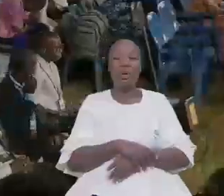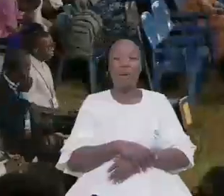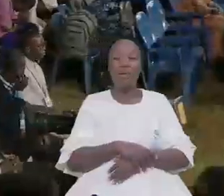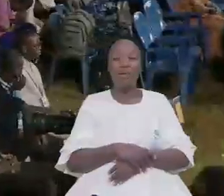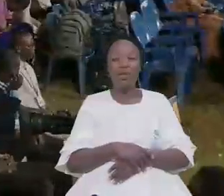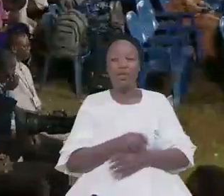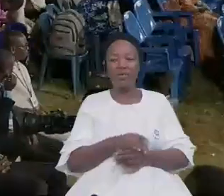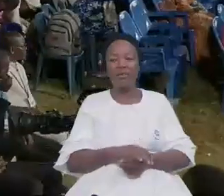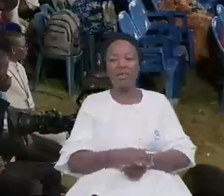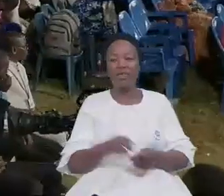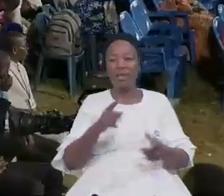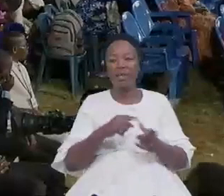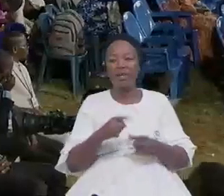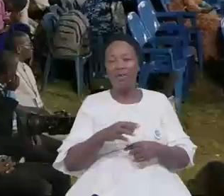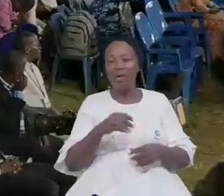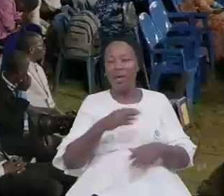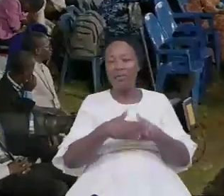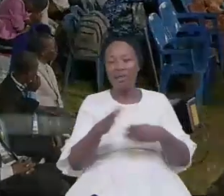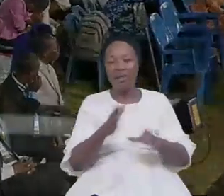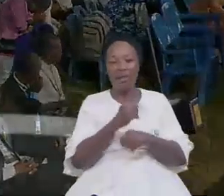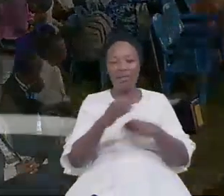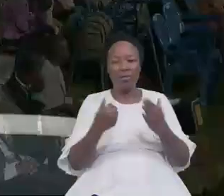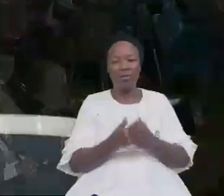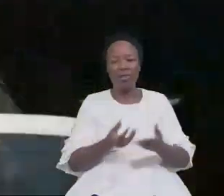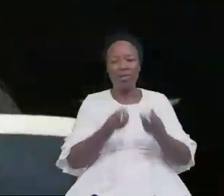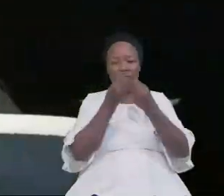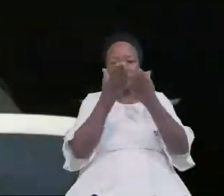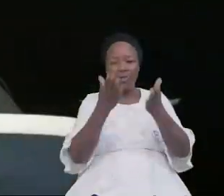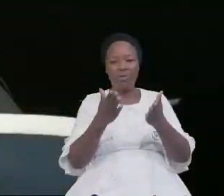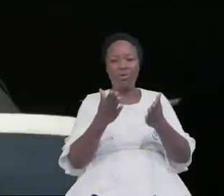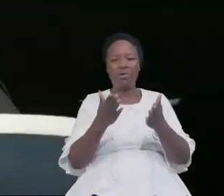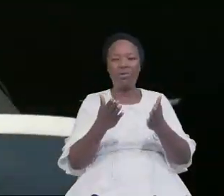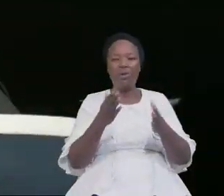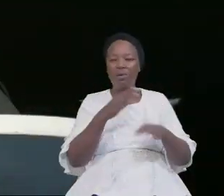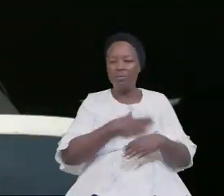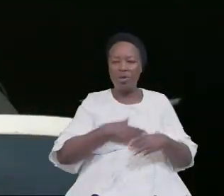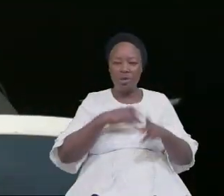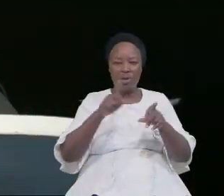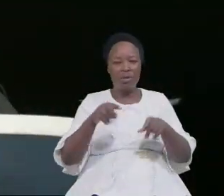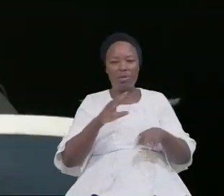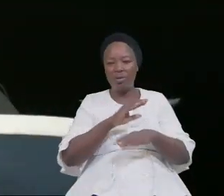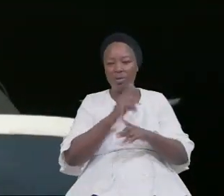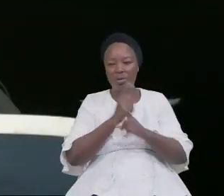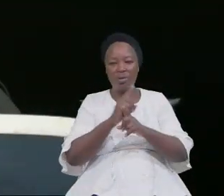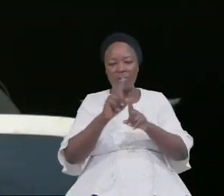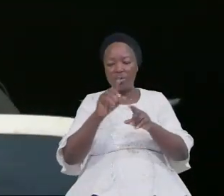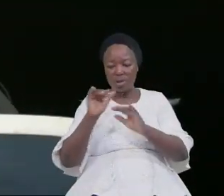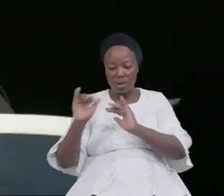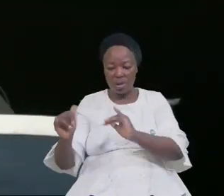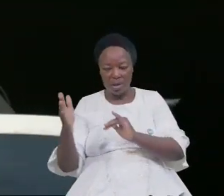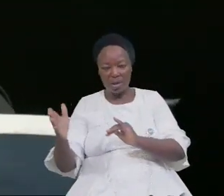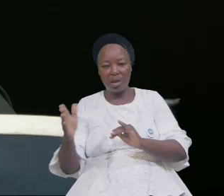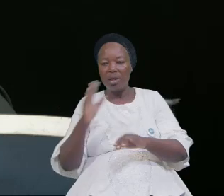taking down the information, stay with them. Don't come back to your seat. You will assist